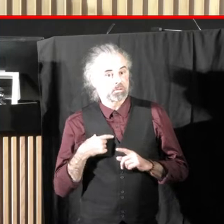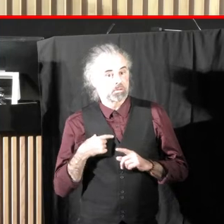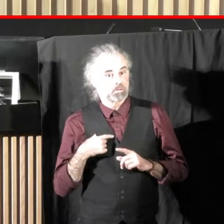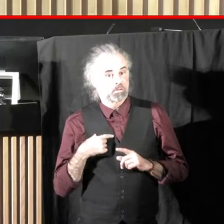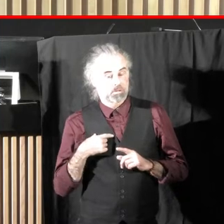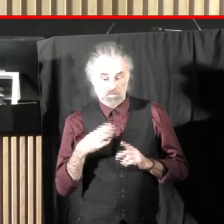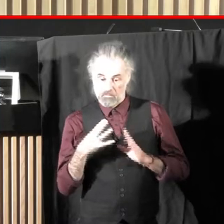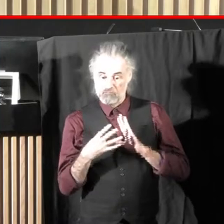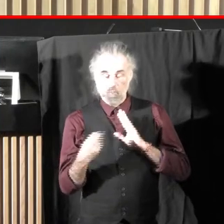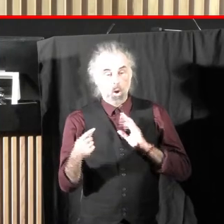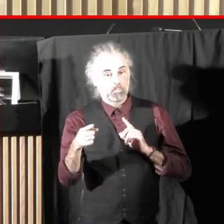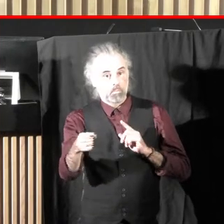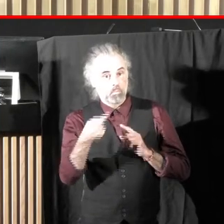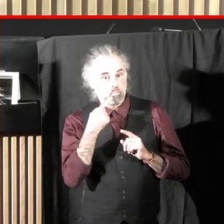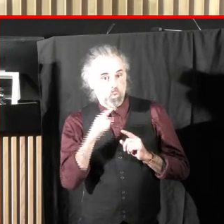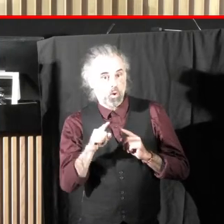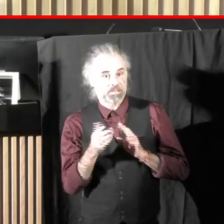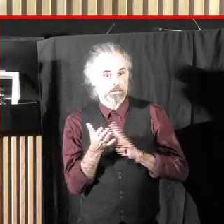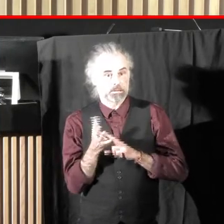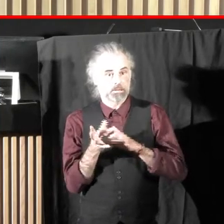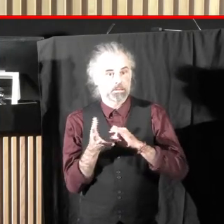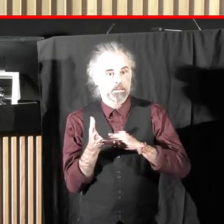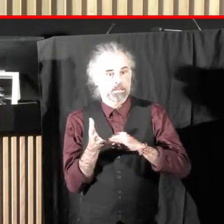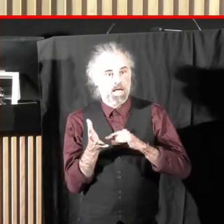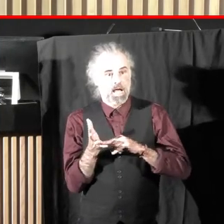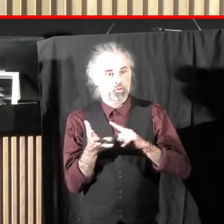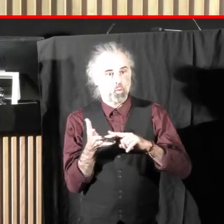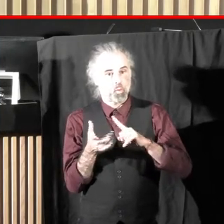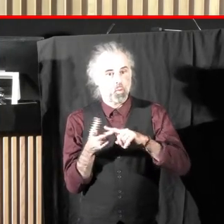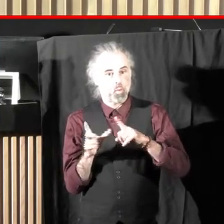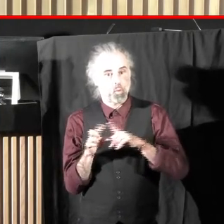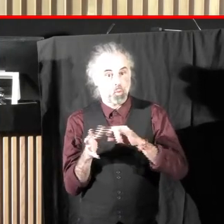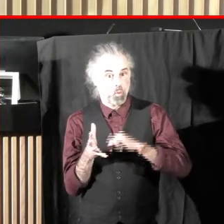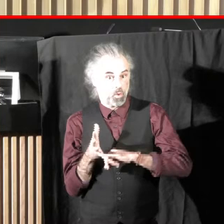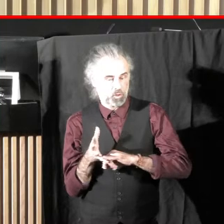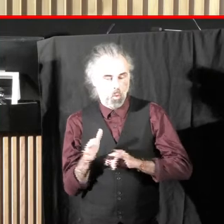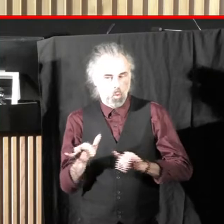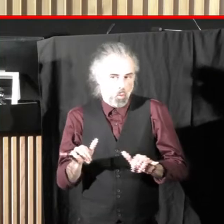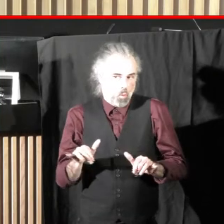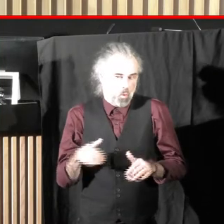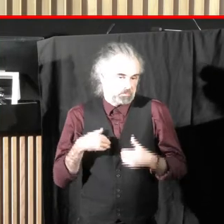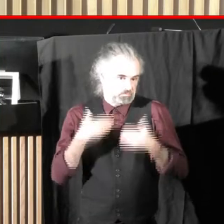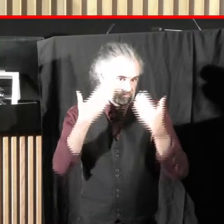of nastoids? Or do you think we don't know?